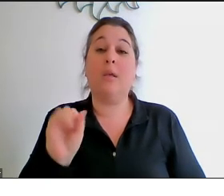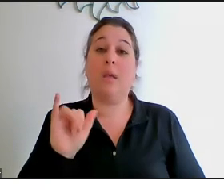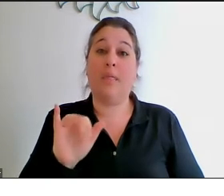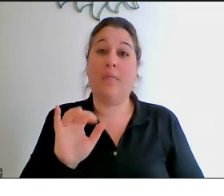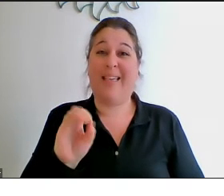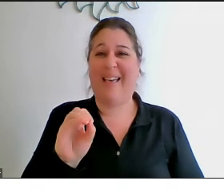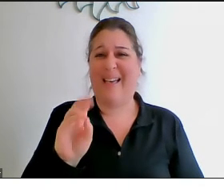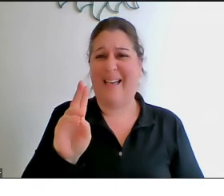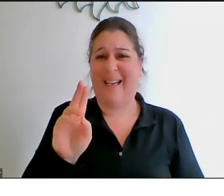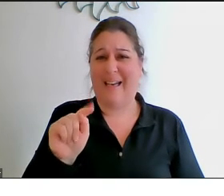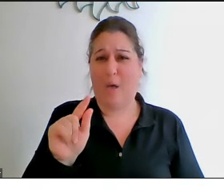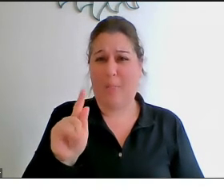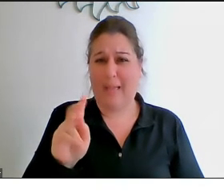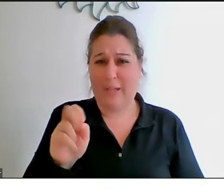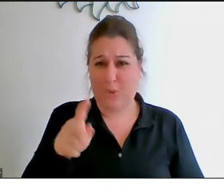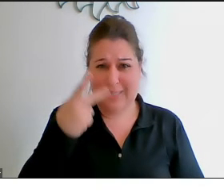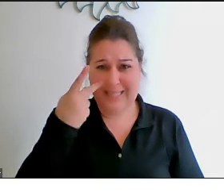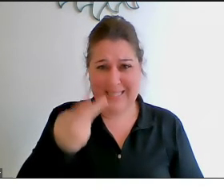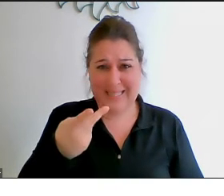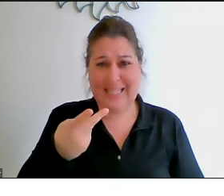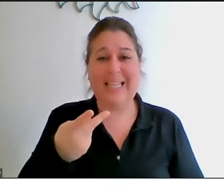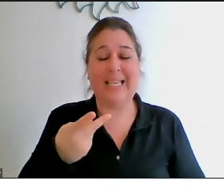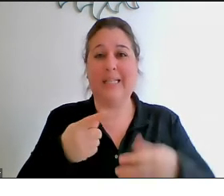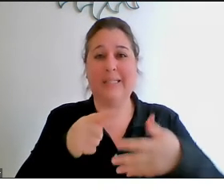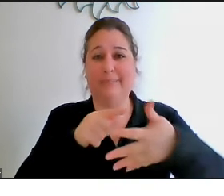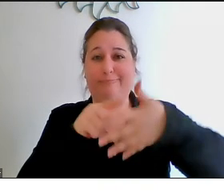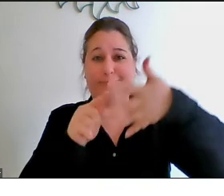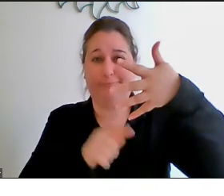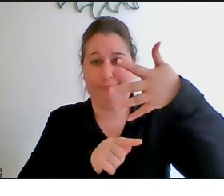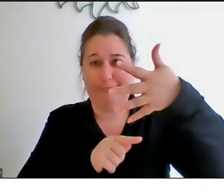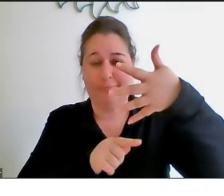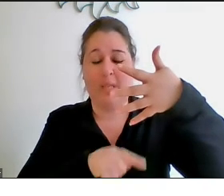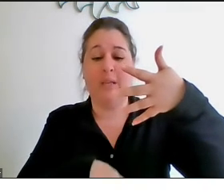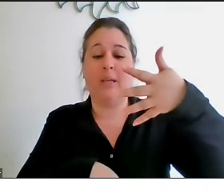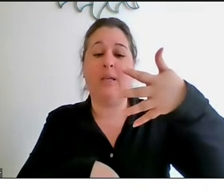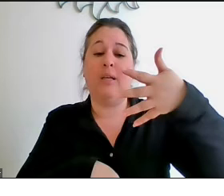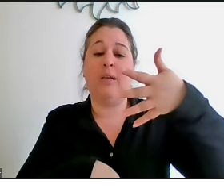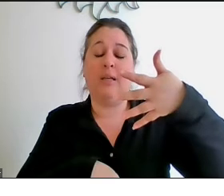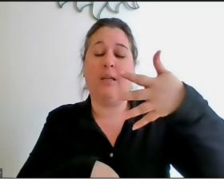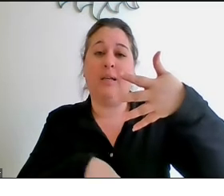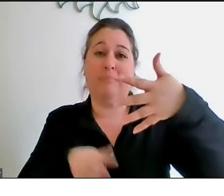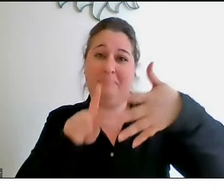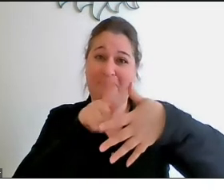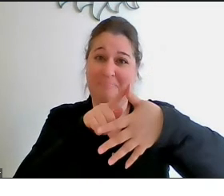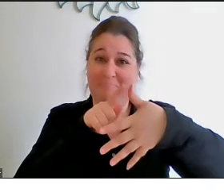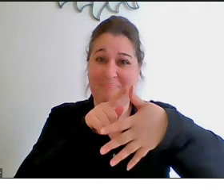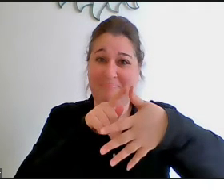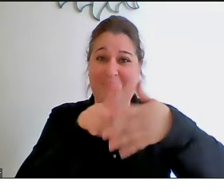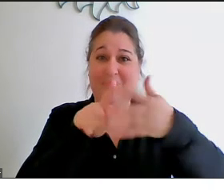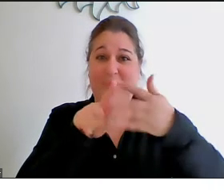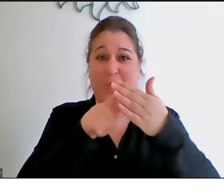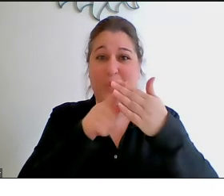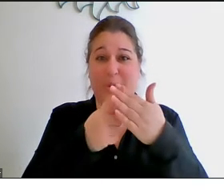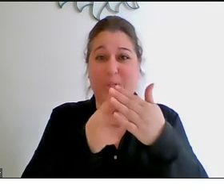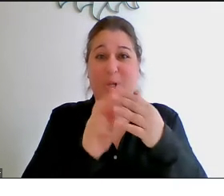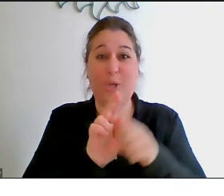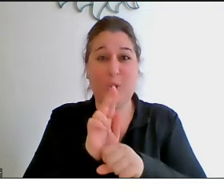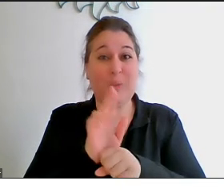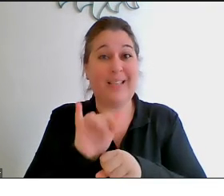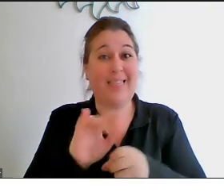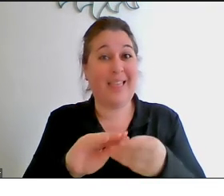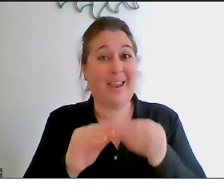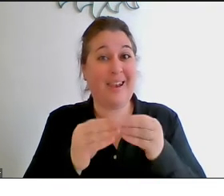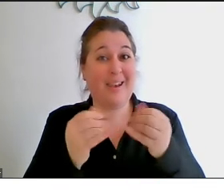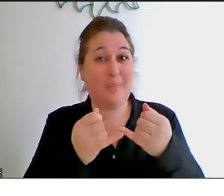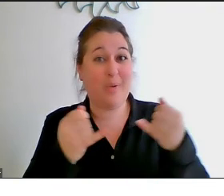This slide says the outline of the whole lesson on integers from beginning to end. We'll start off with using